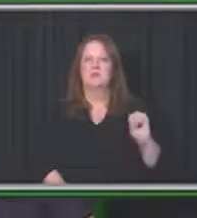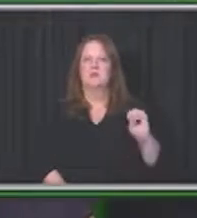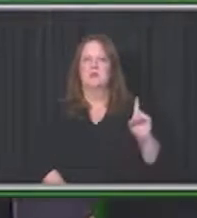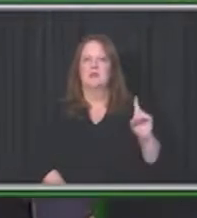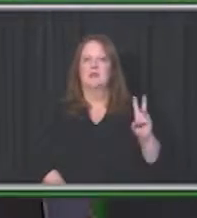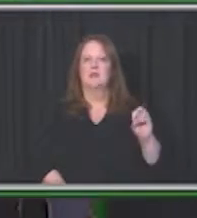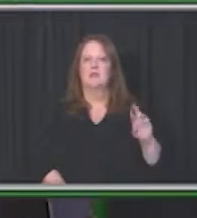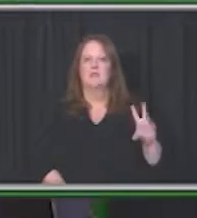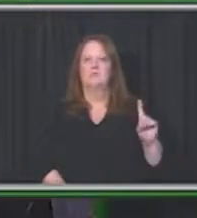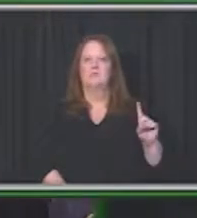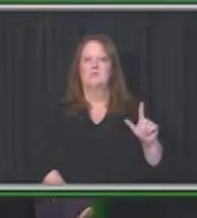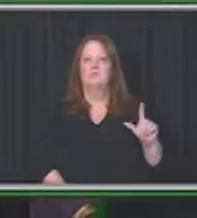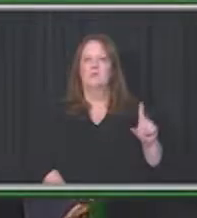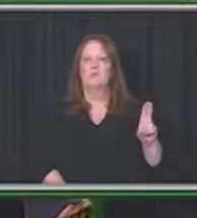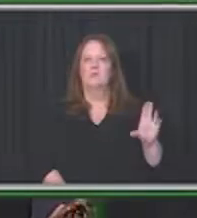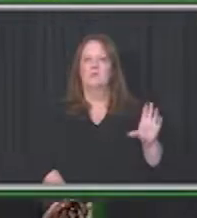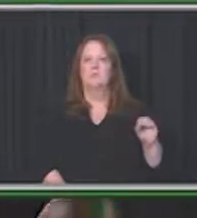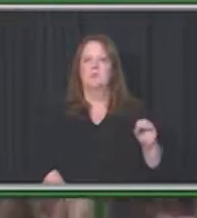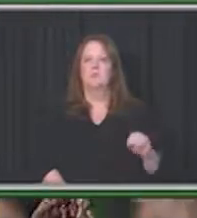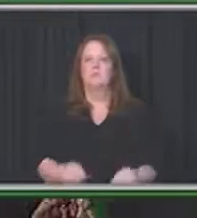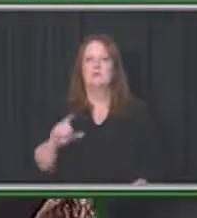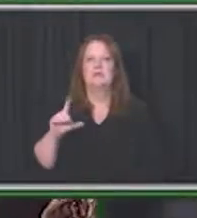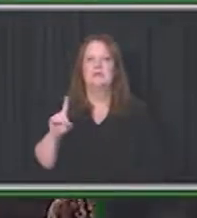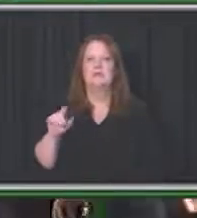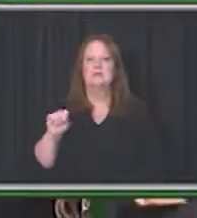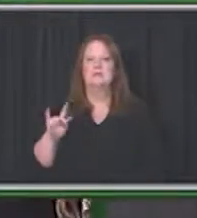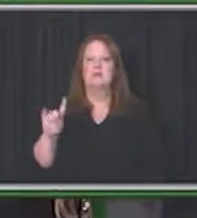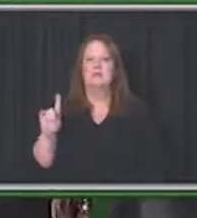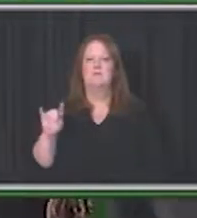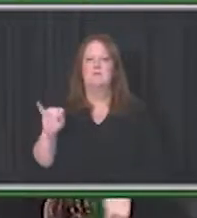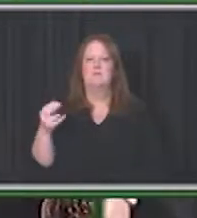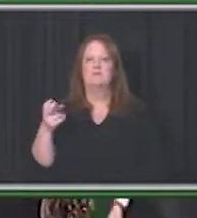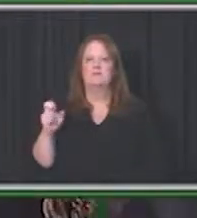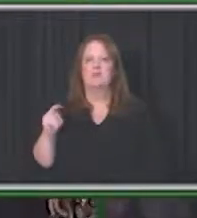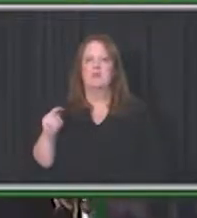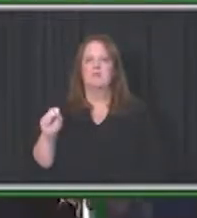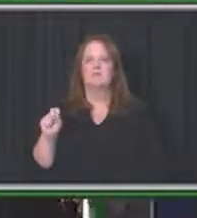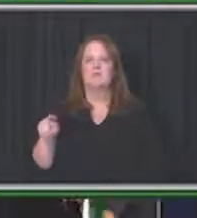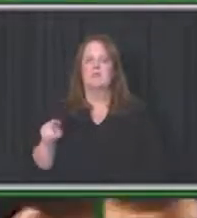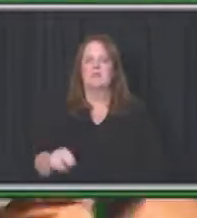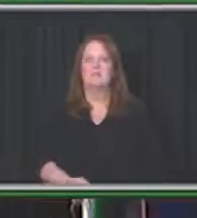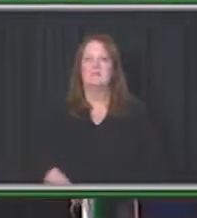Edward Rutko. David Johnson.